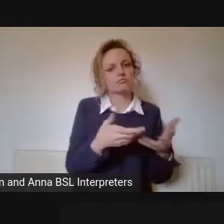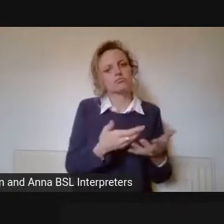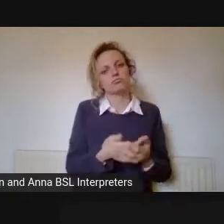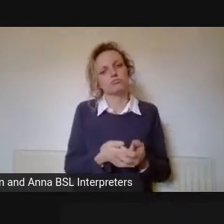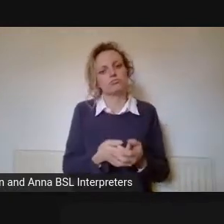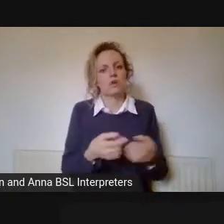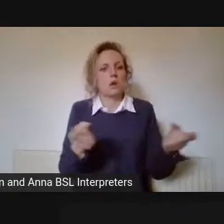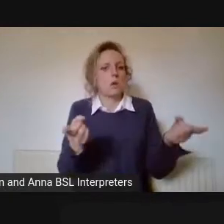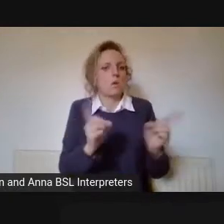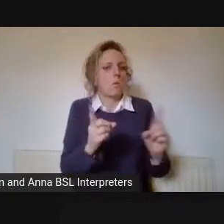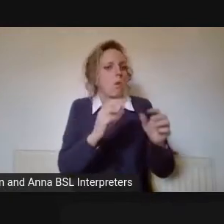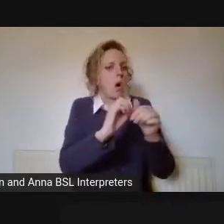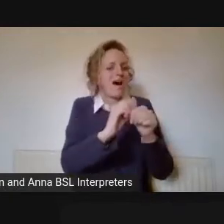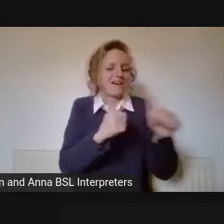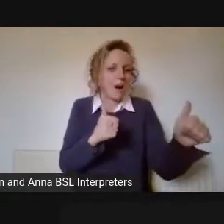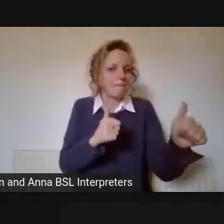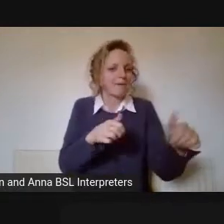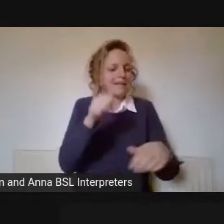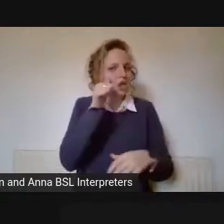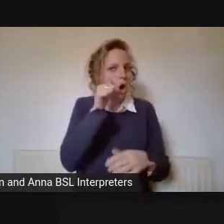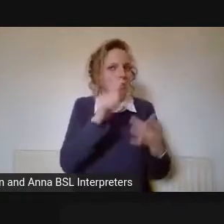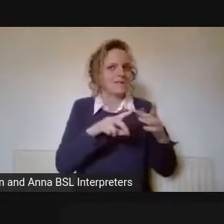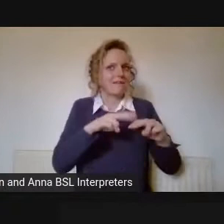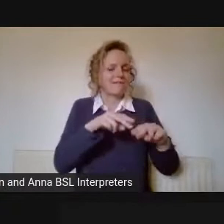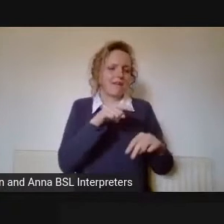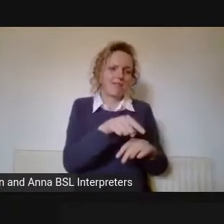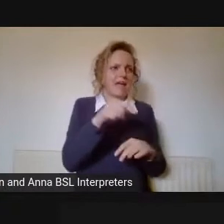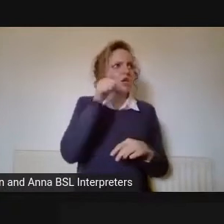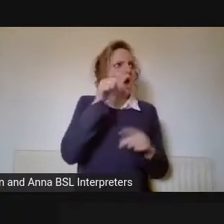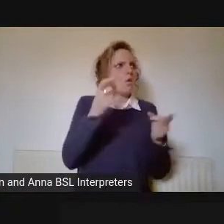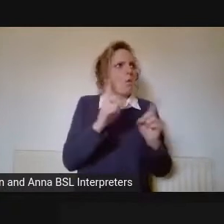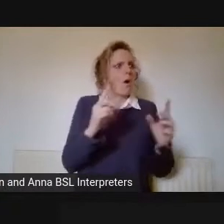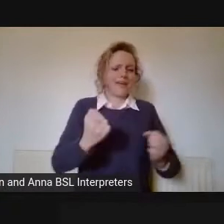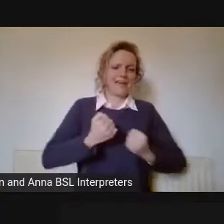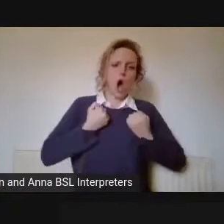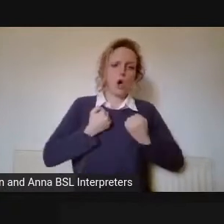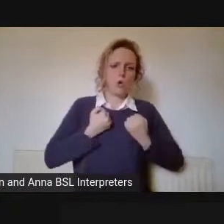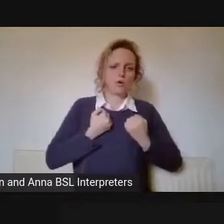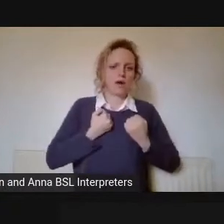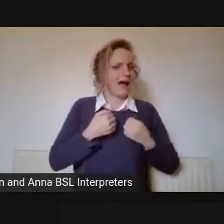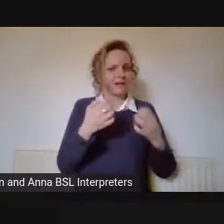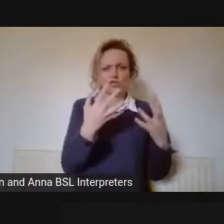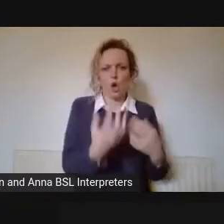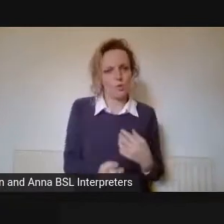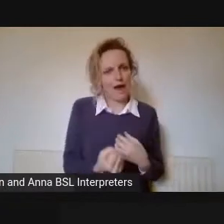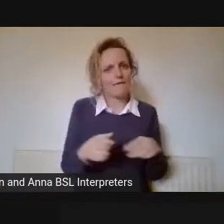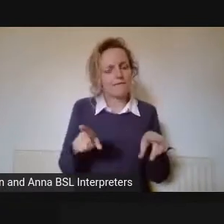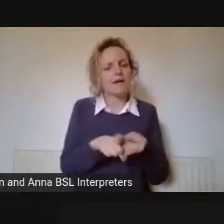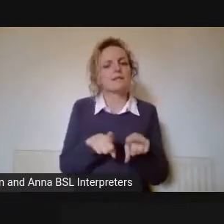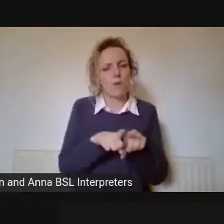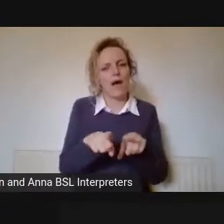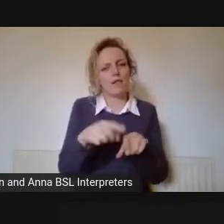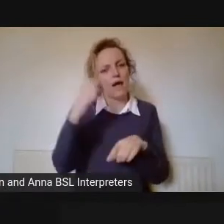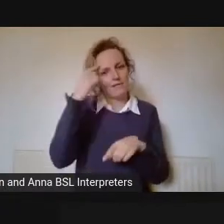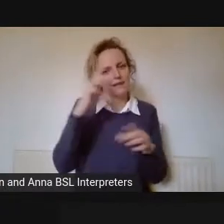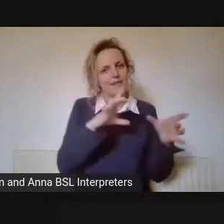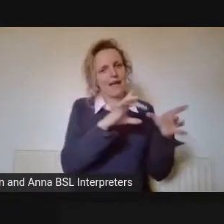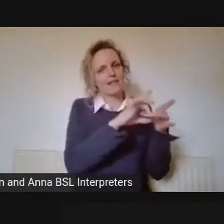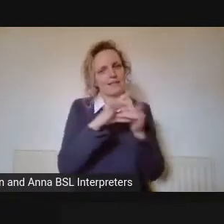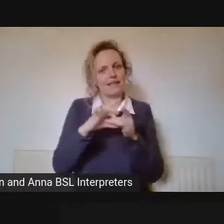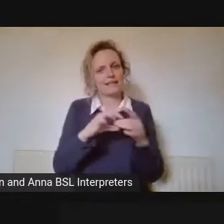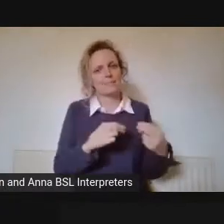what a company knows that they own and what they don't own. And I think this links back very well to Maria Isabella's work in terms of looking at like